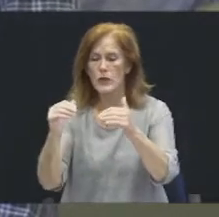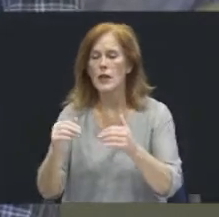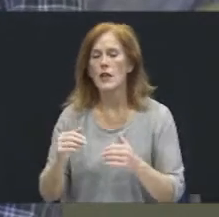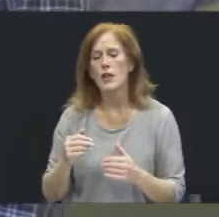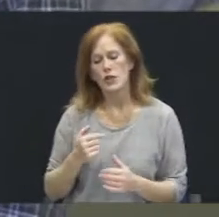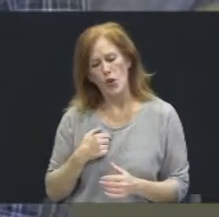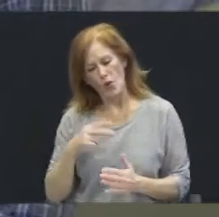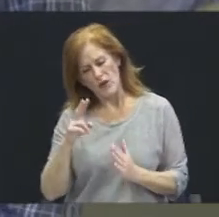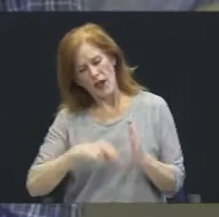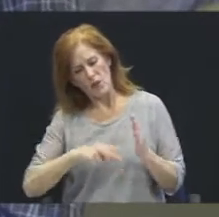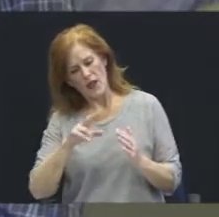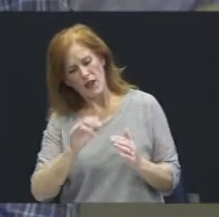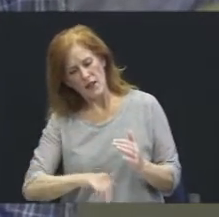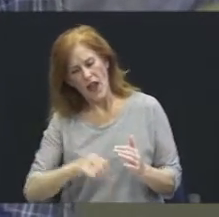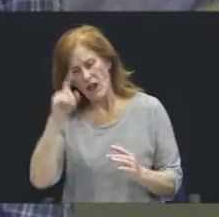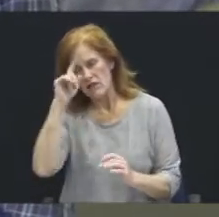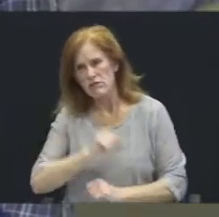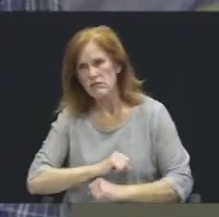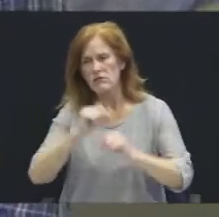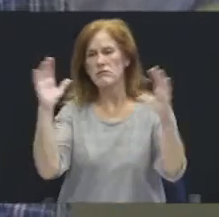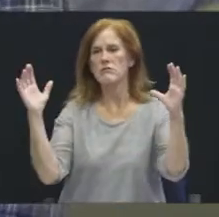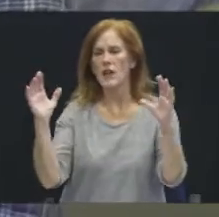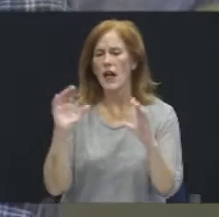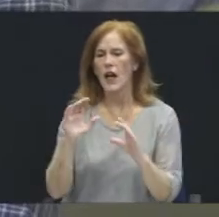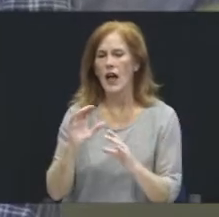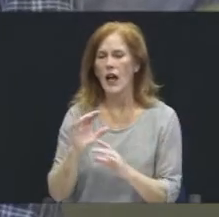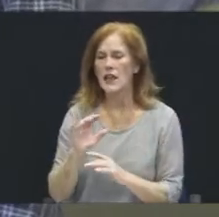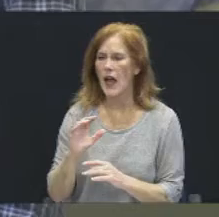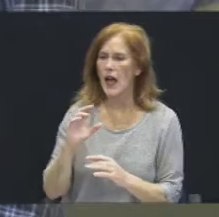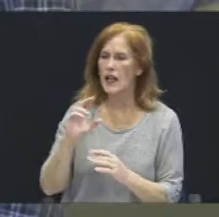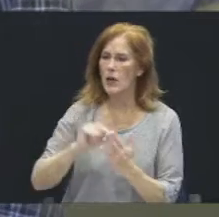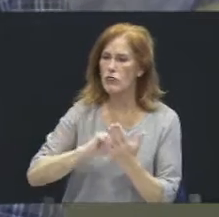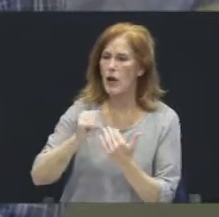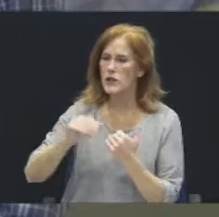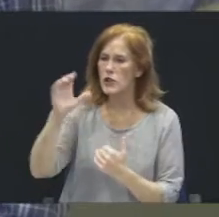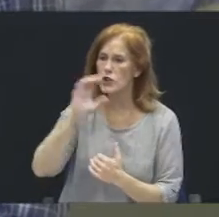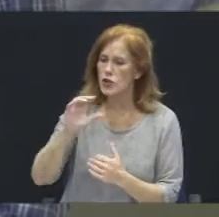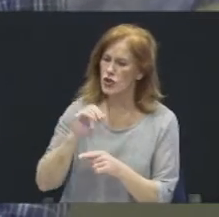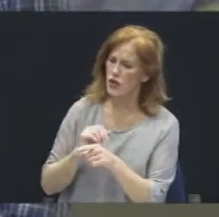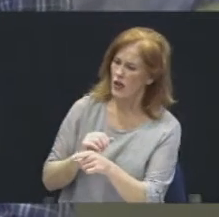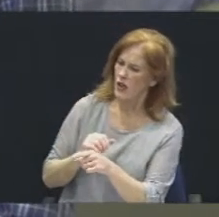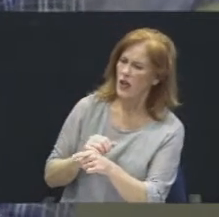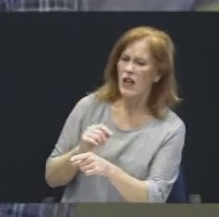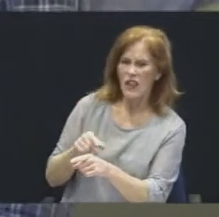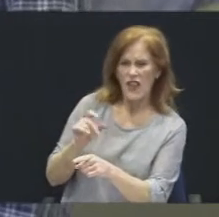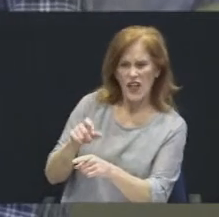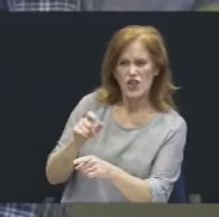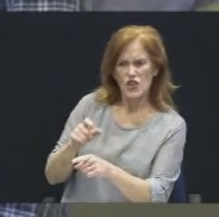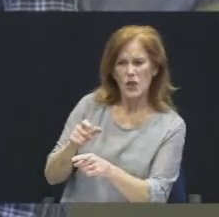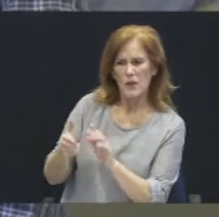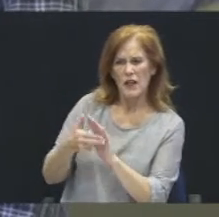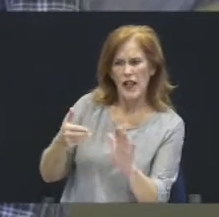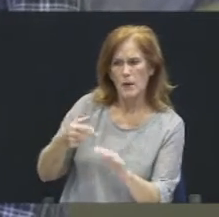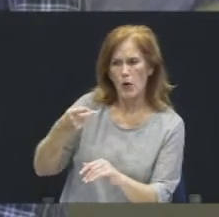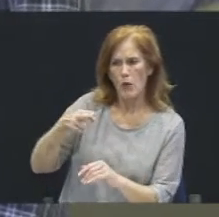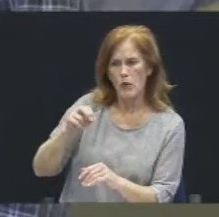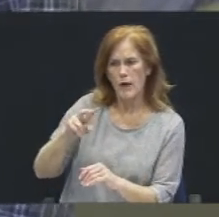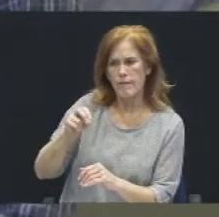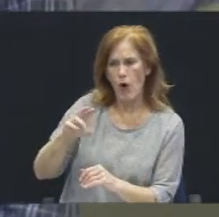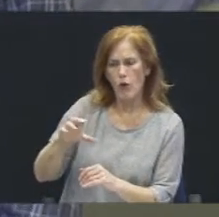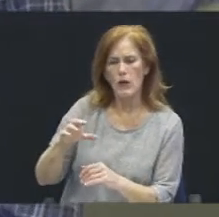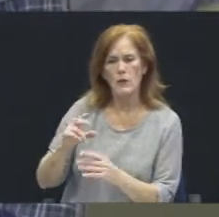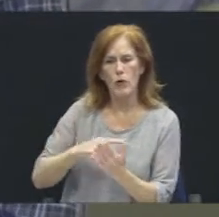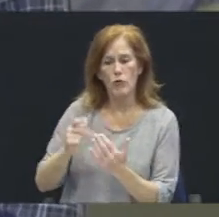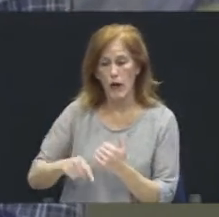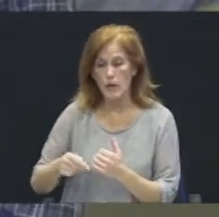a situation like a project search. Why is that not a pre-vocational program? You are taking an individual, you're